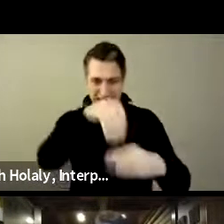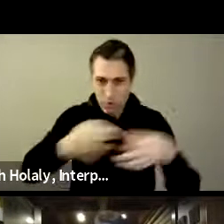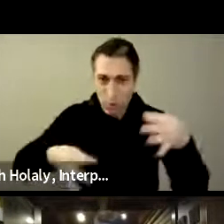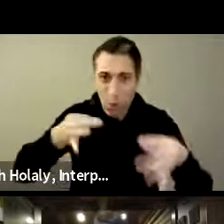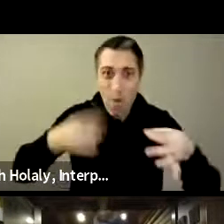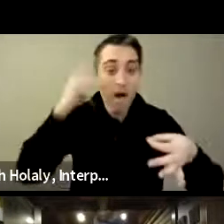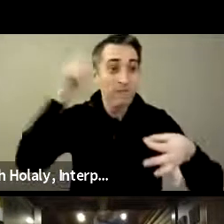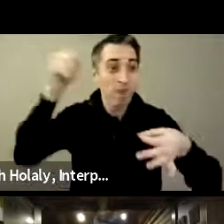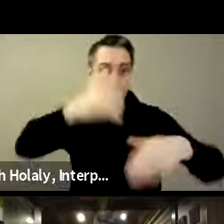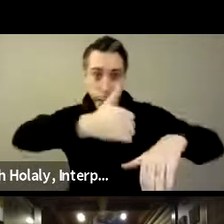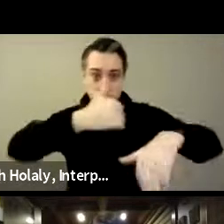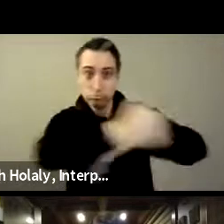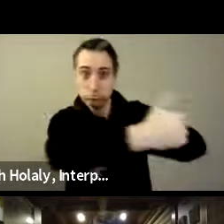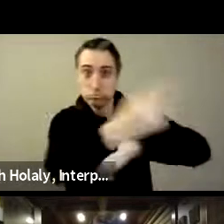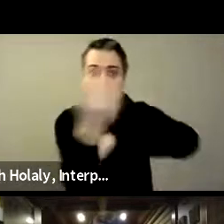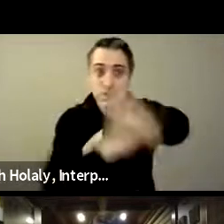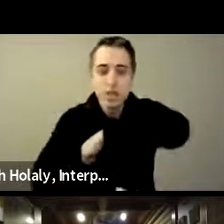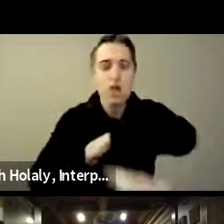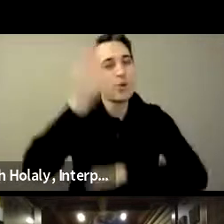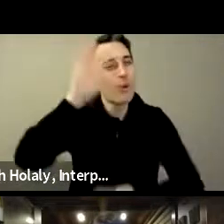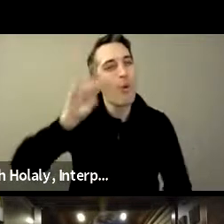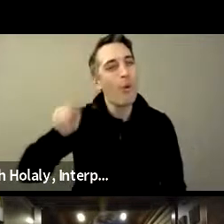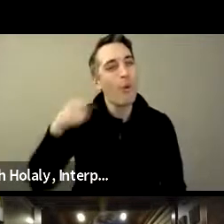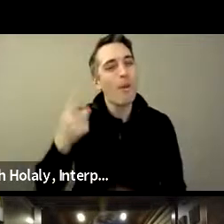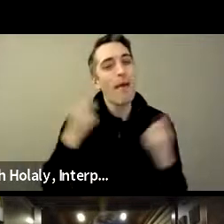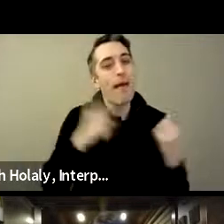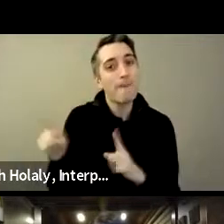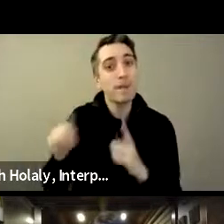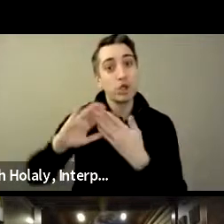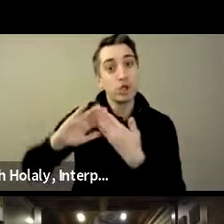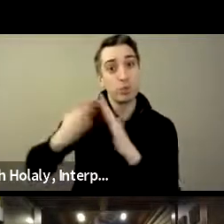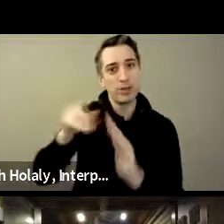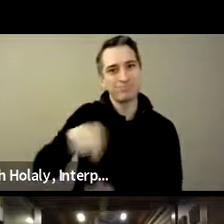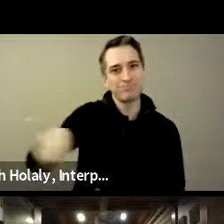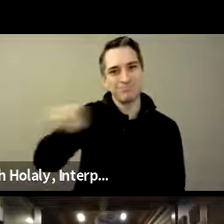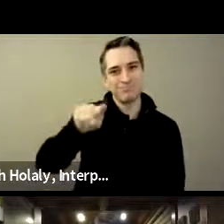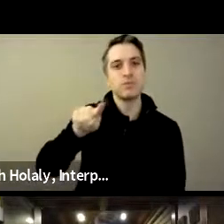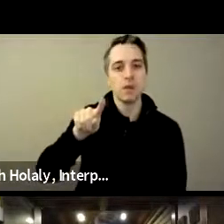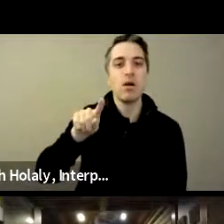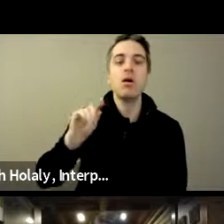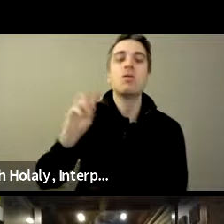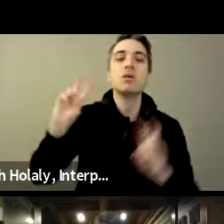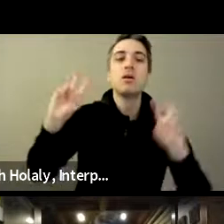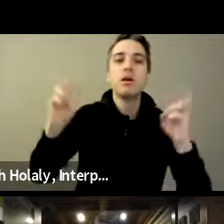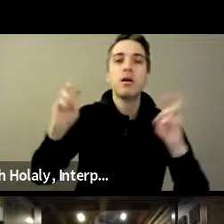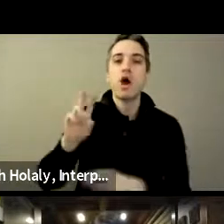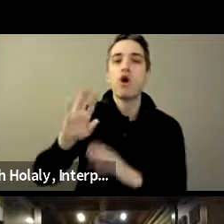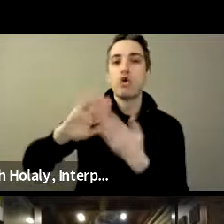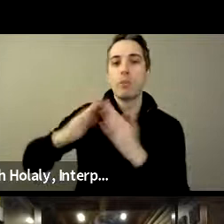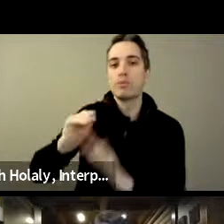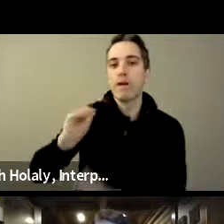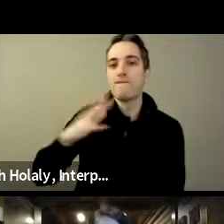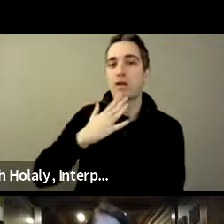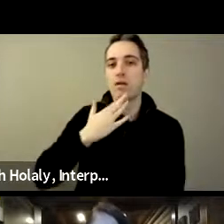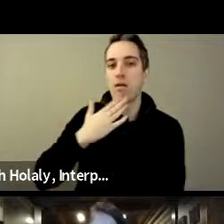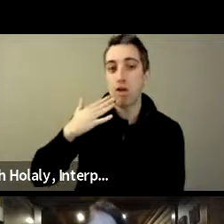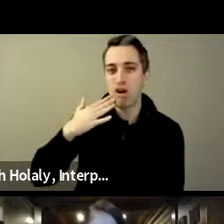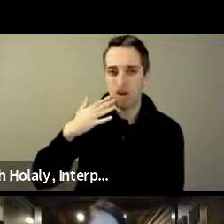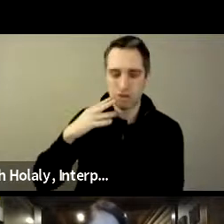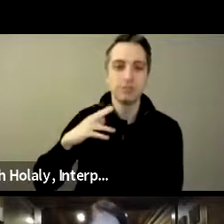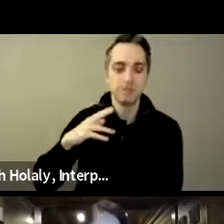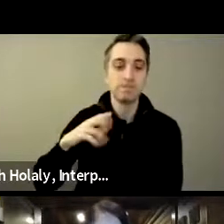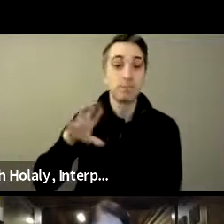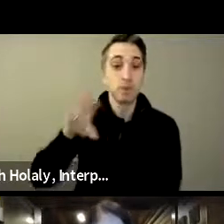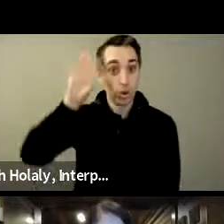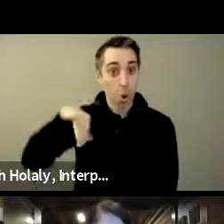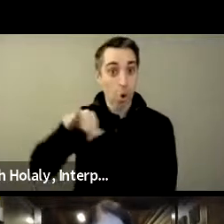it's only in communities of color. Now I know those insurrectionists and domestic terrorists at the on January 6th, they